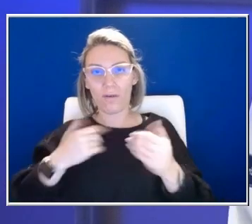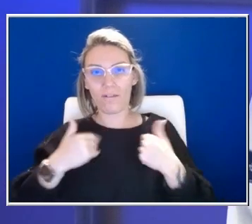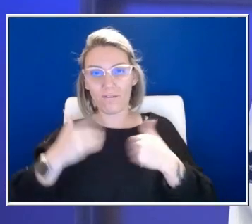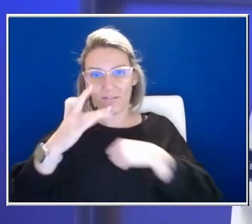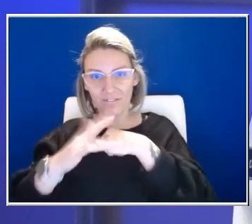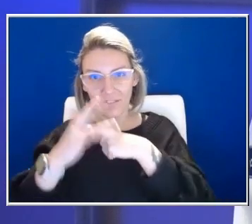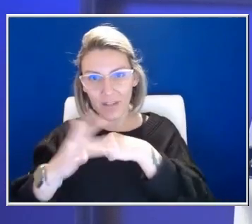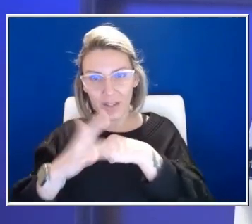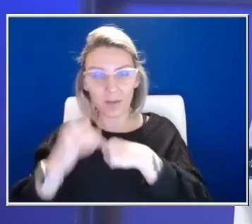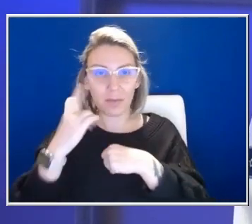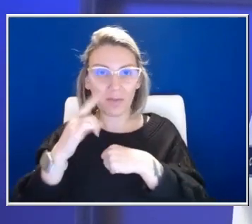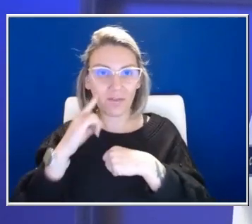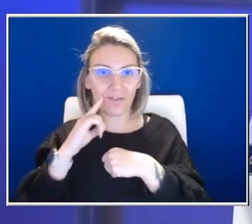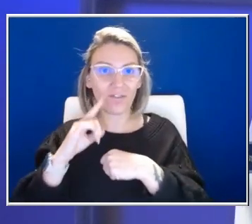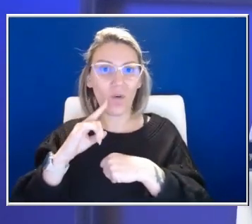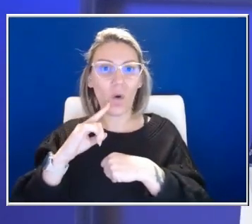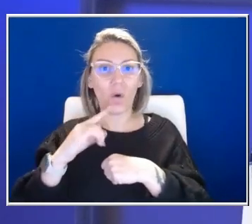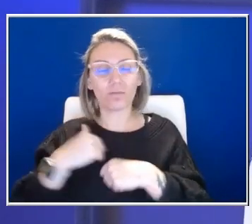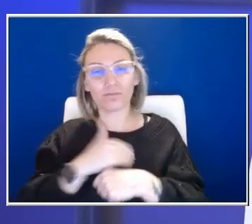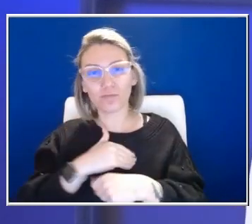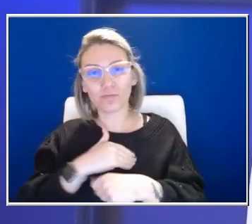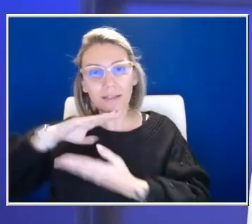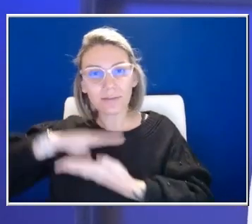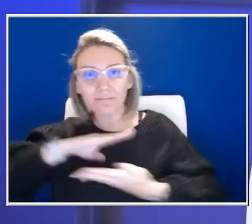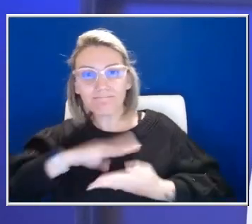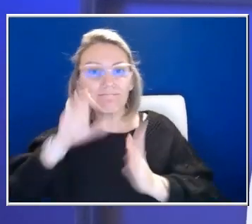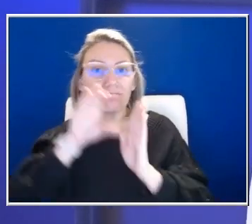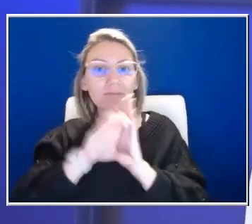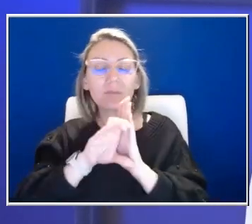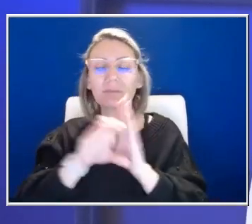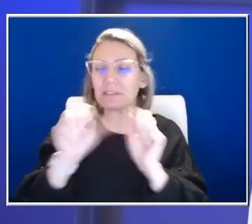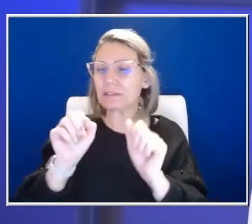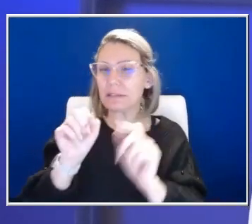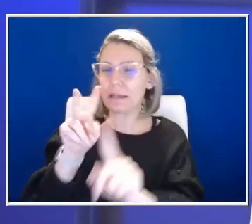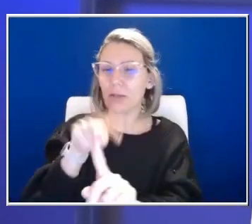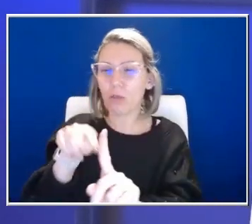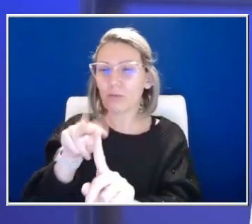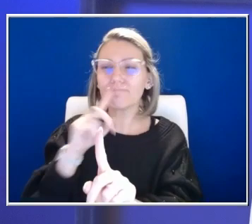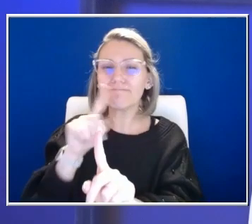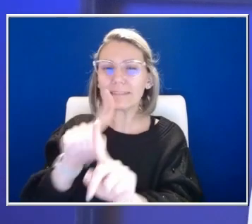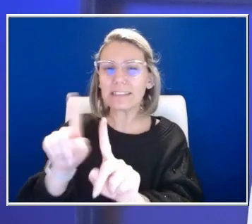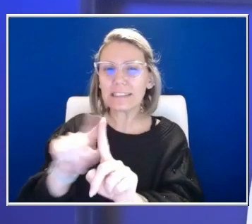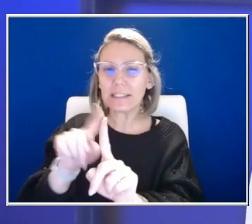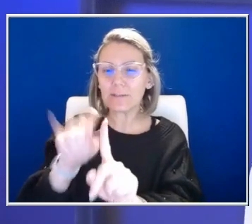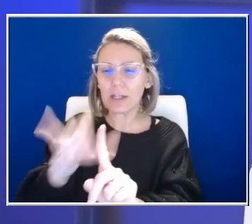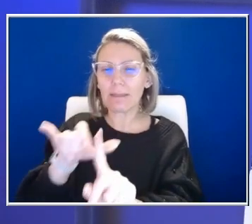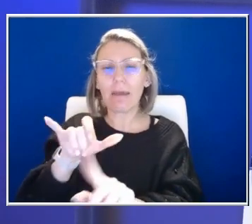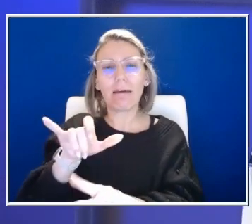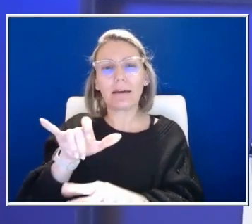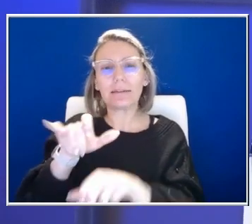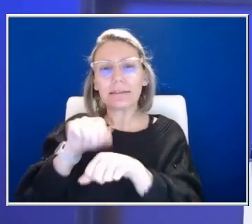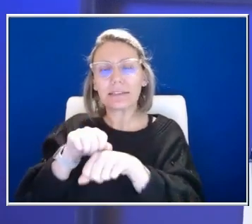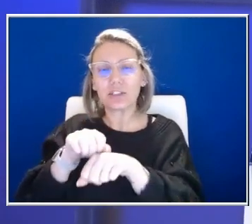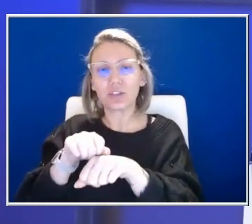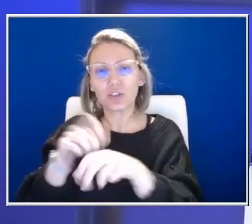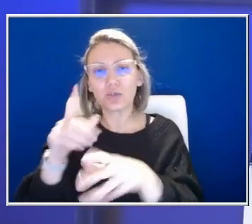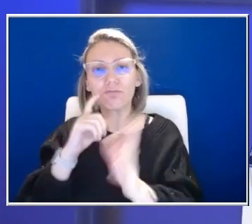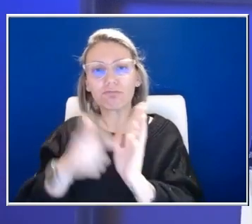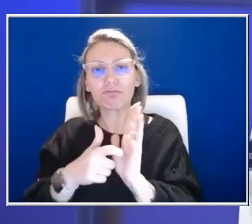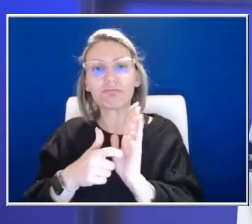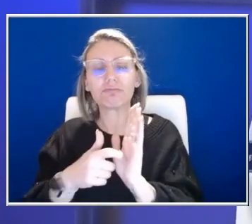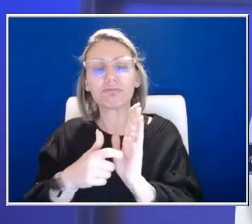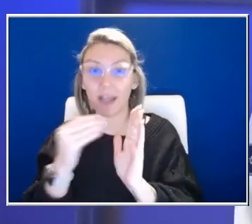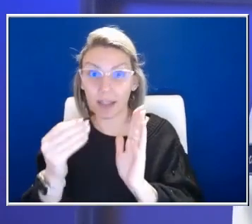imaging allows us to look differently at the breast and the breast tissue to identify and